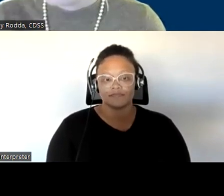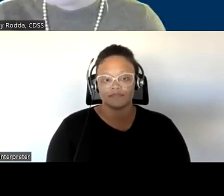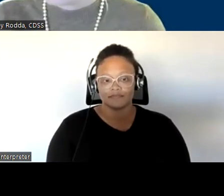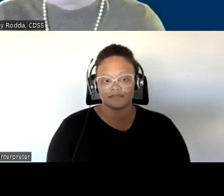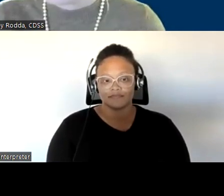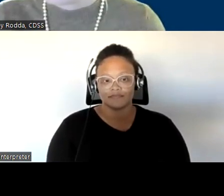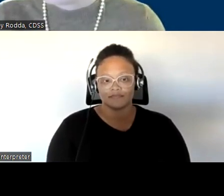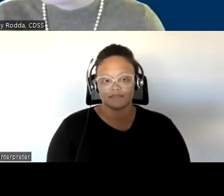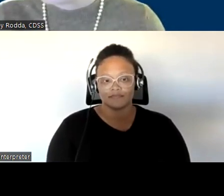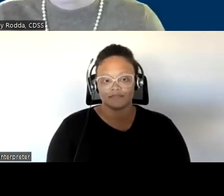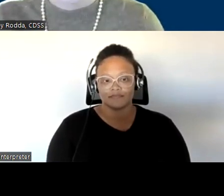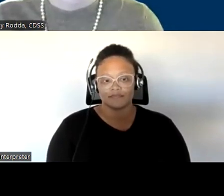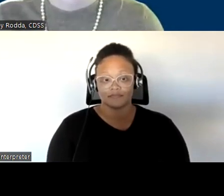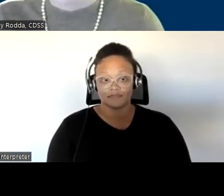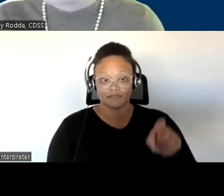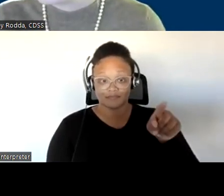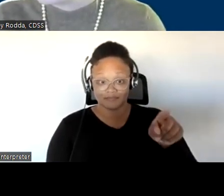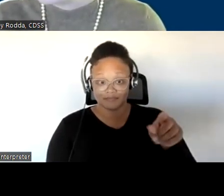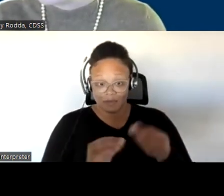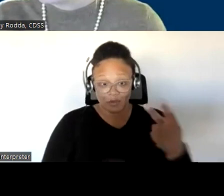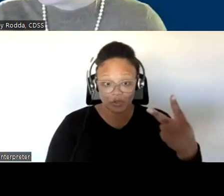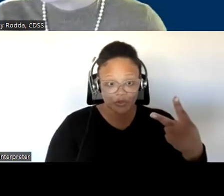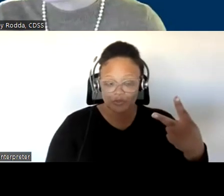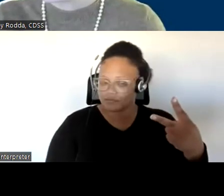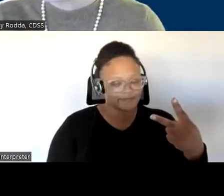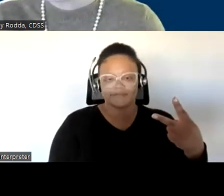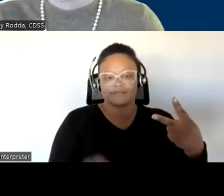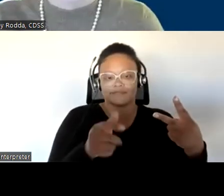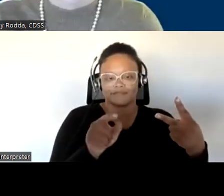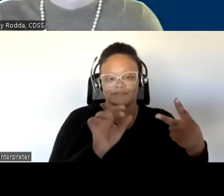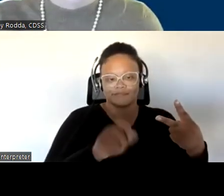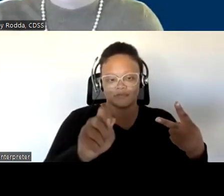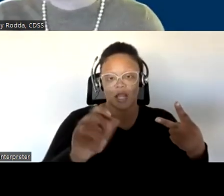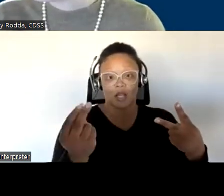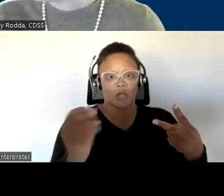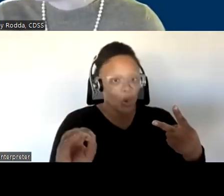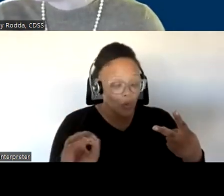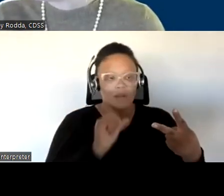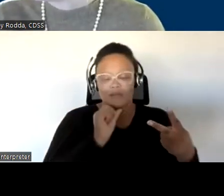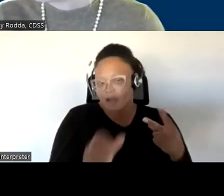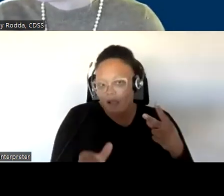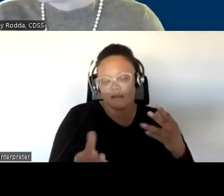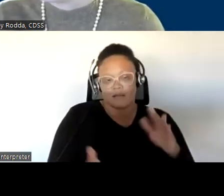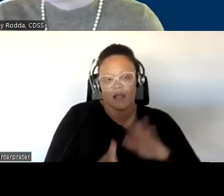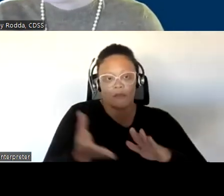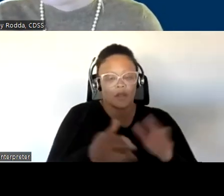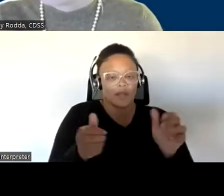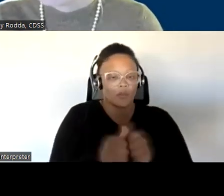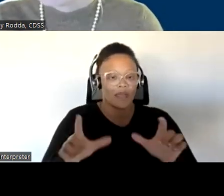Okay, I'm going to say no here, that I'm not operating at a facility that's licensed by